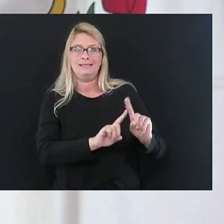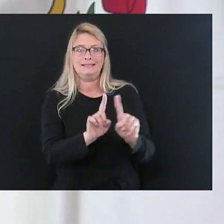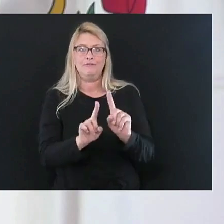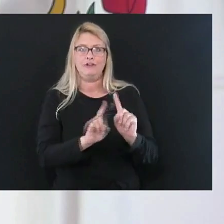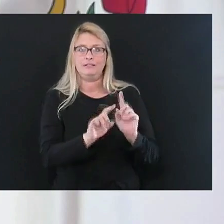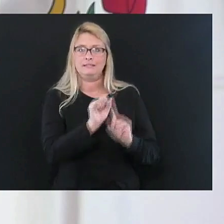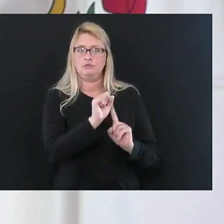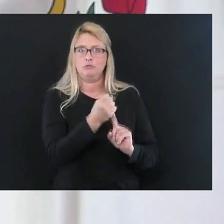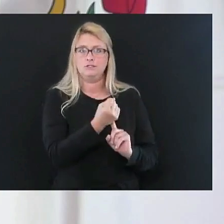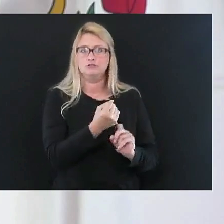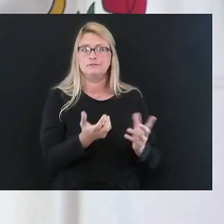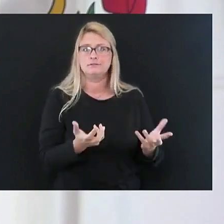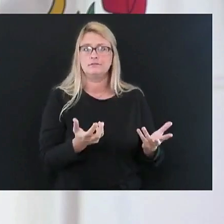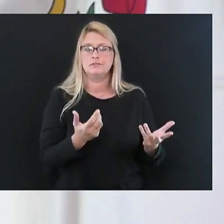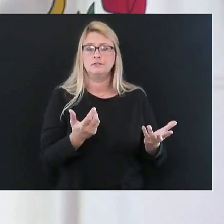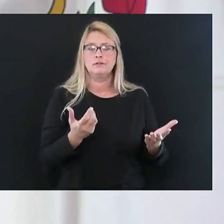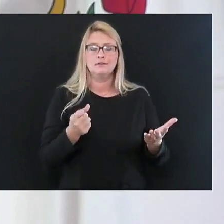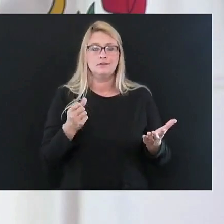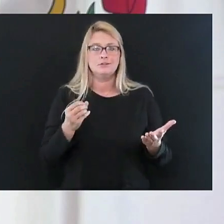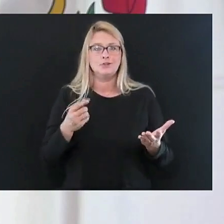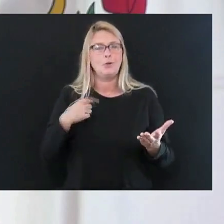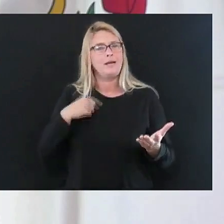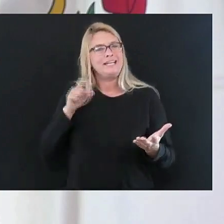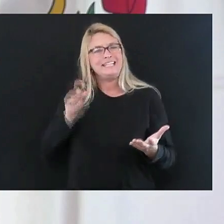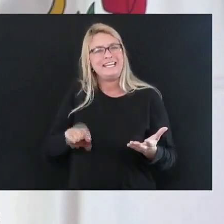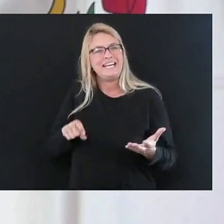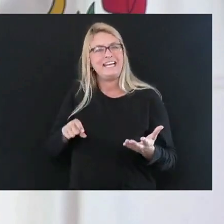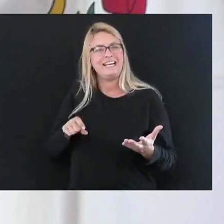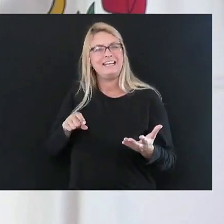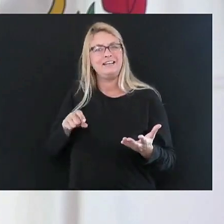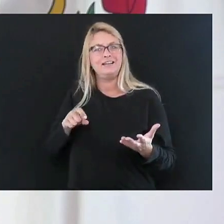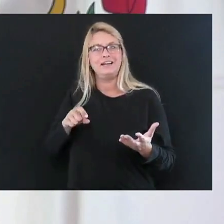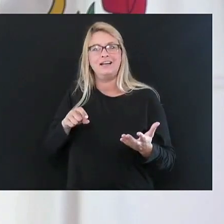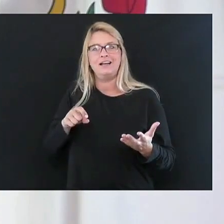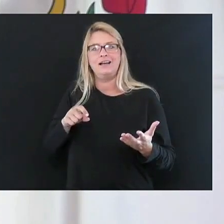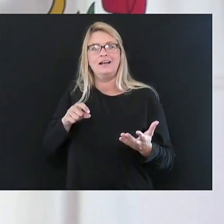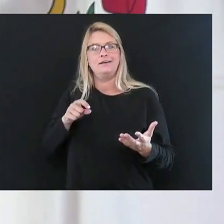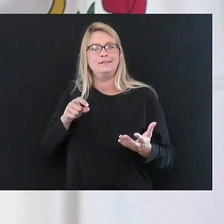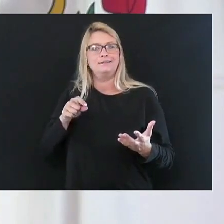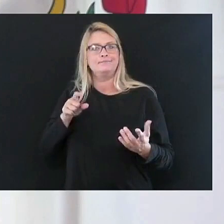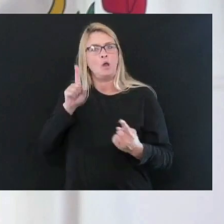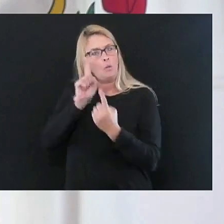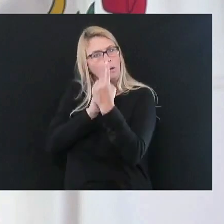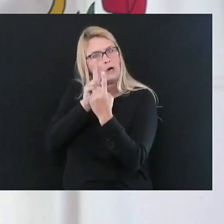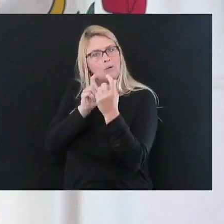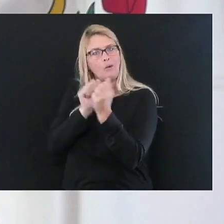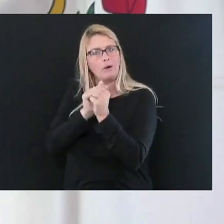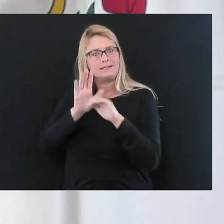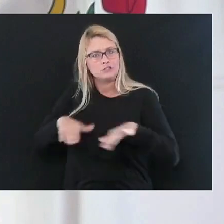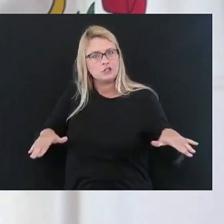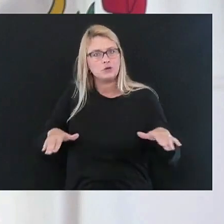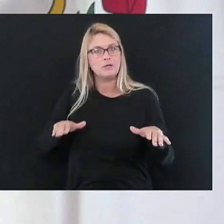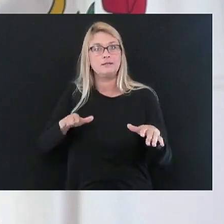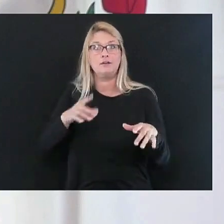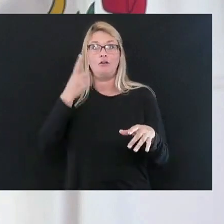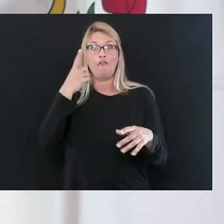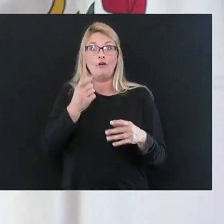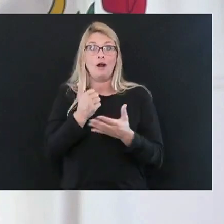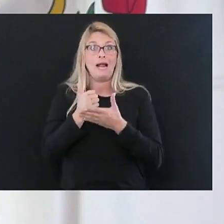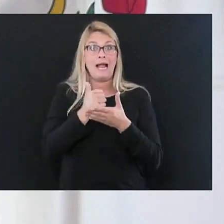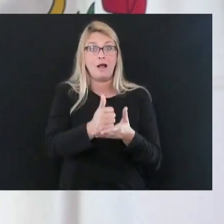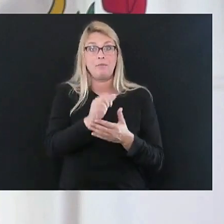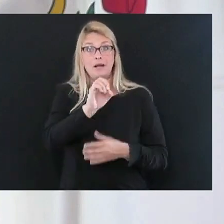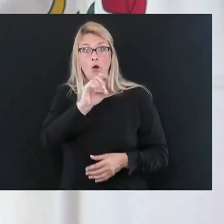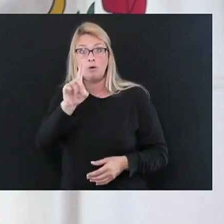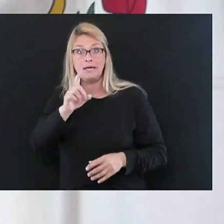situations that we need a level of eyes on our kids to prevent everything from drug overdose to who knows